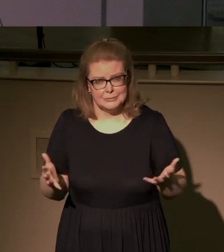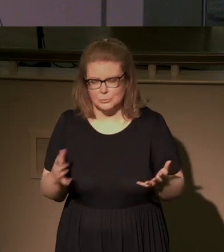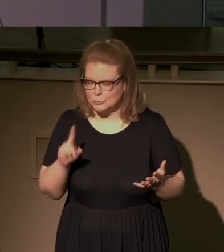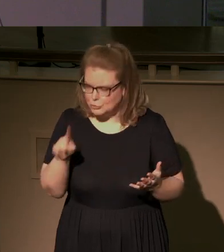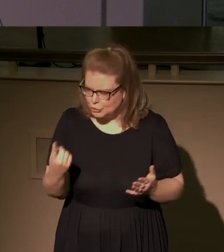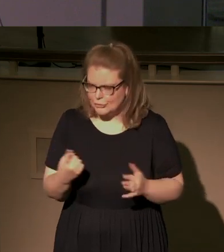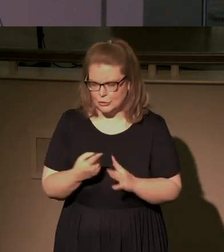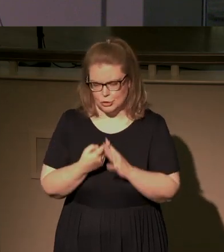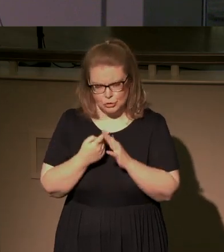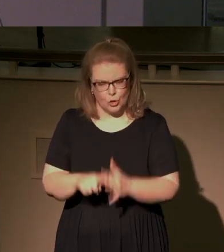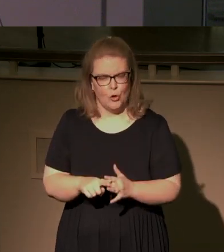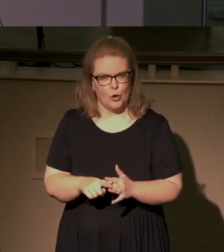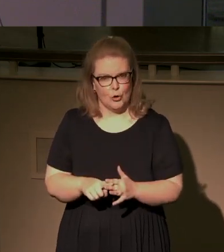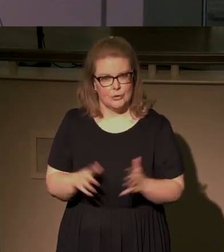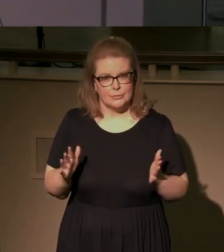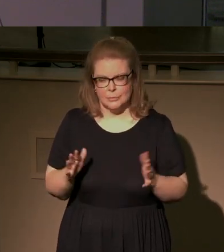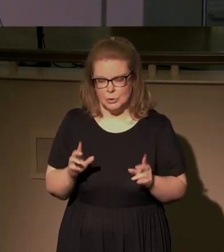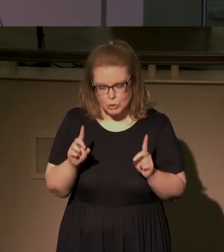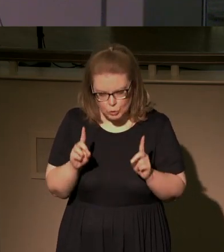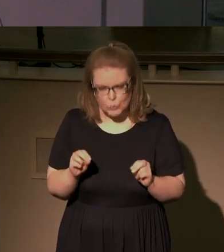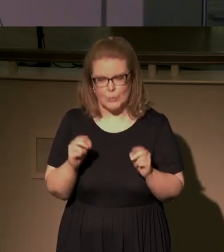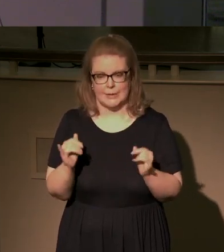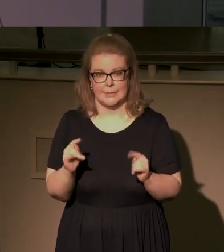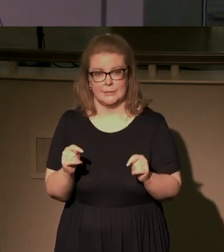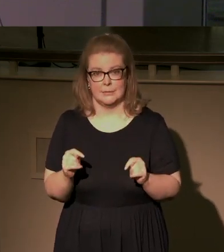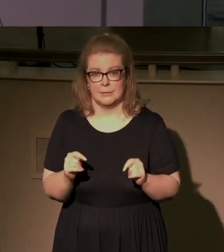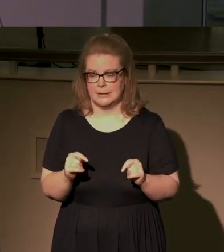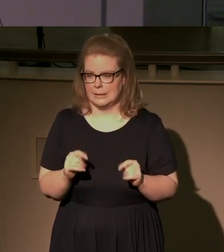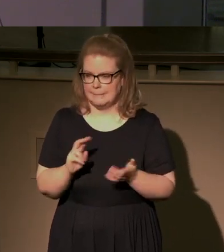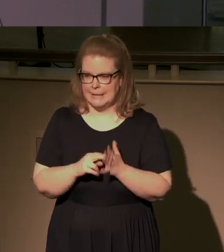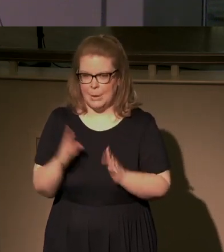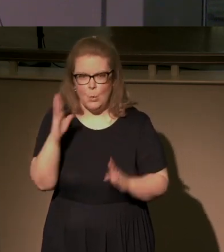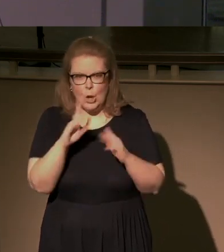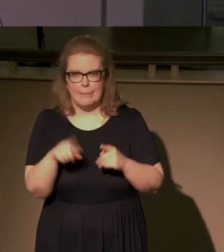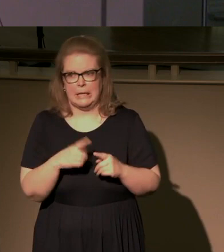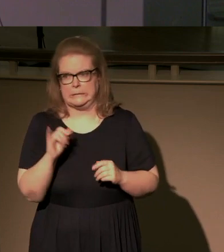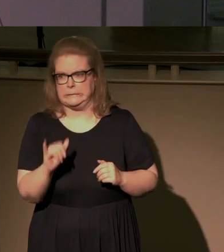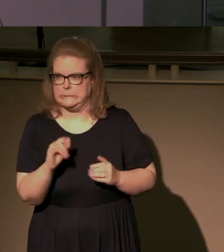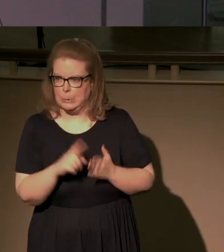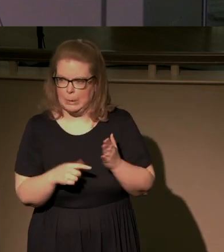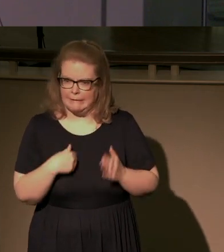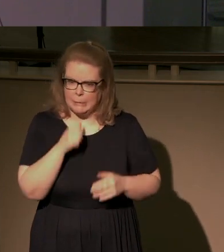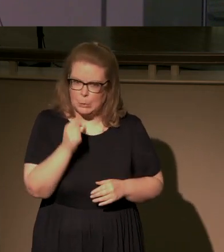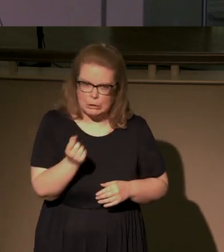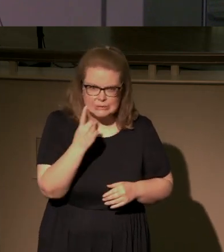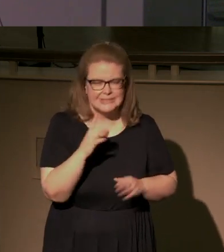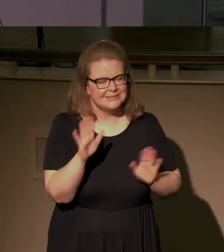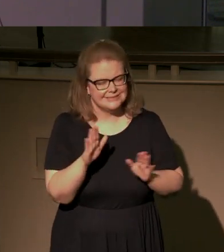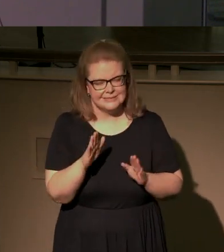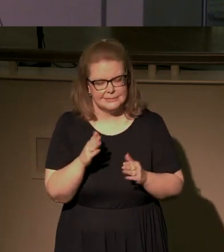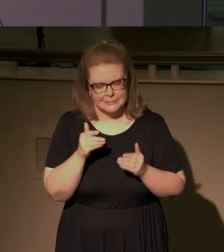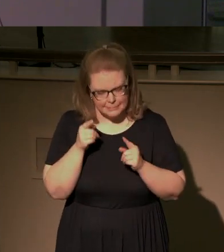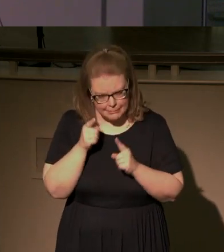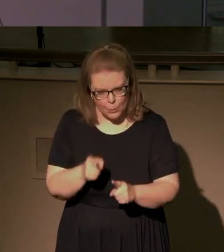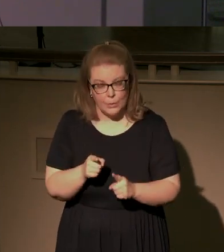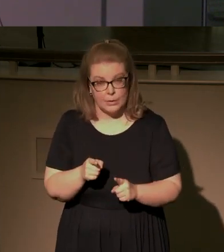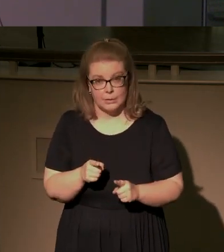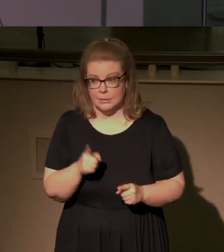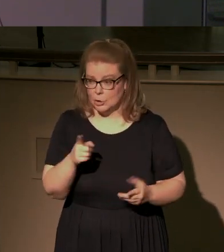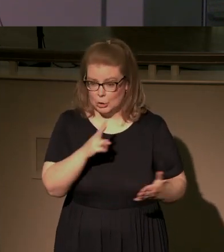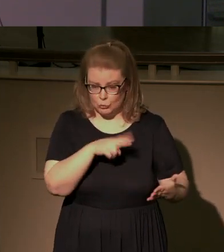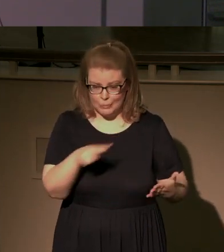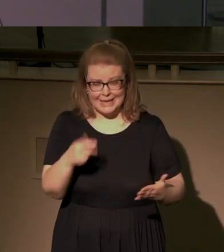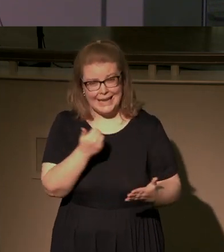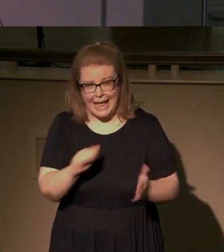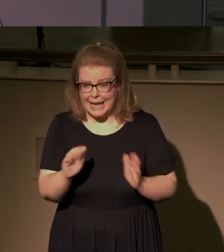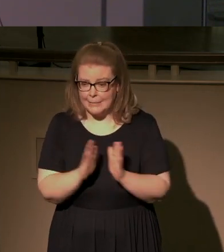begin. Just begin. Don't get technical. Don't worry about it. Where do you start reading any book? Well, just start